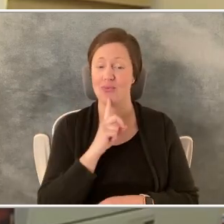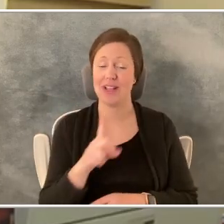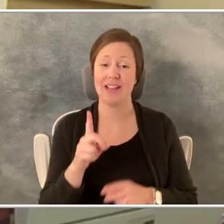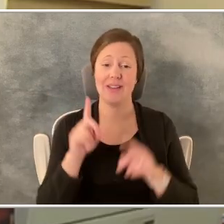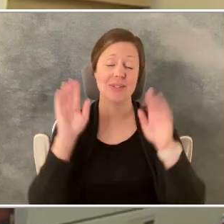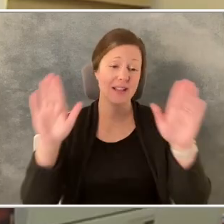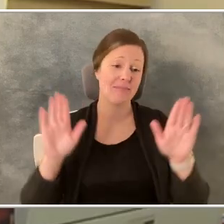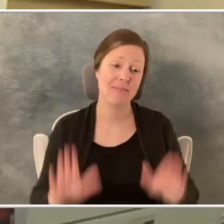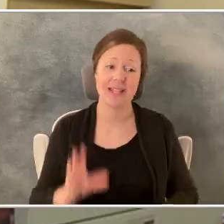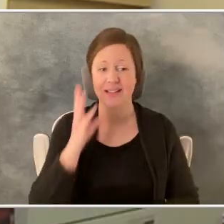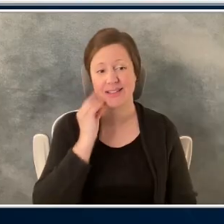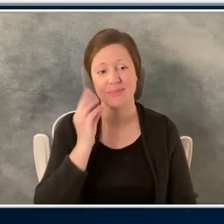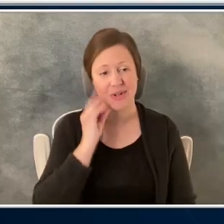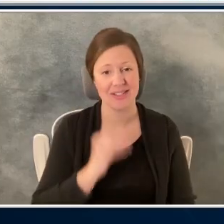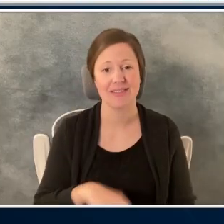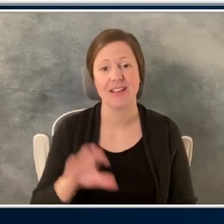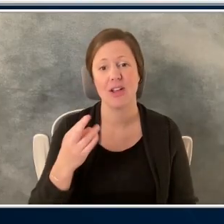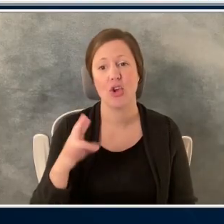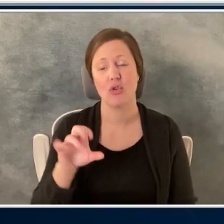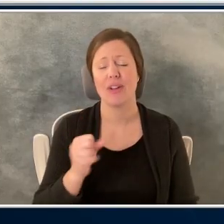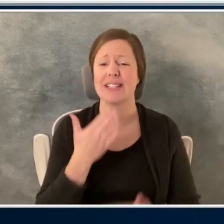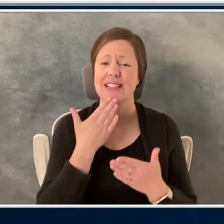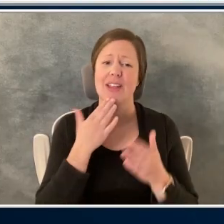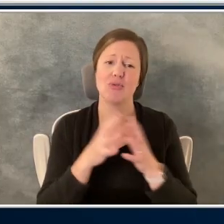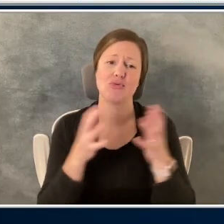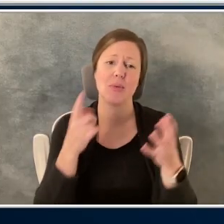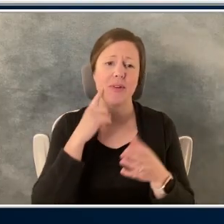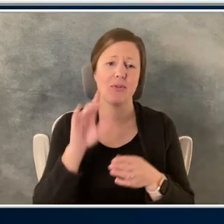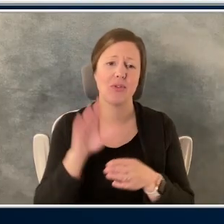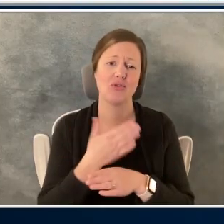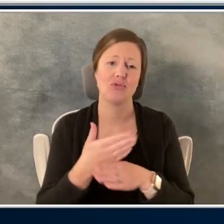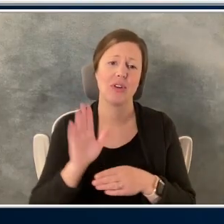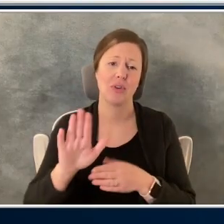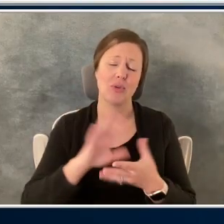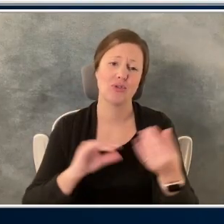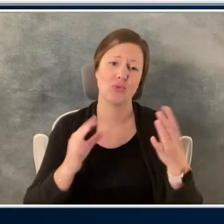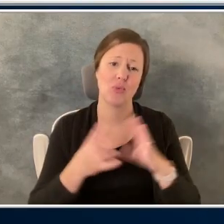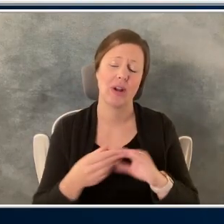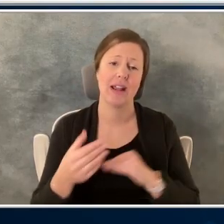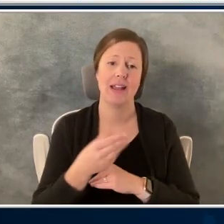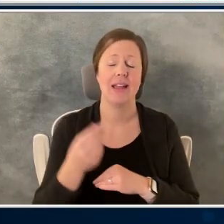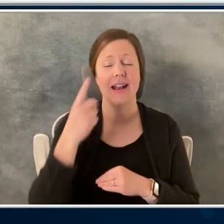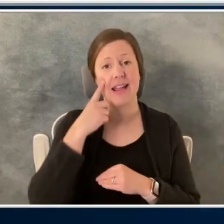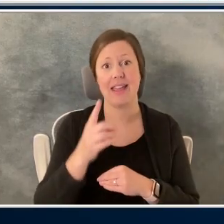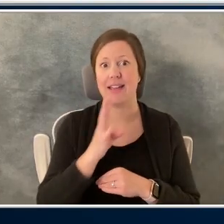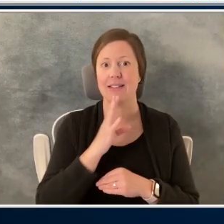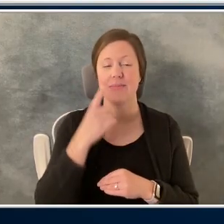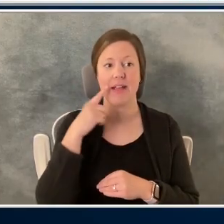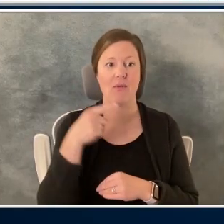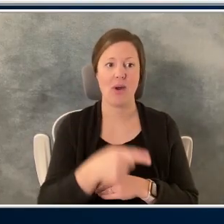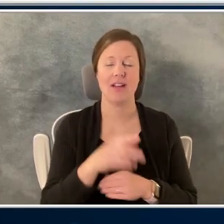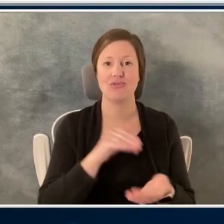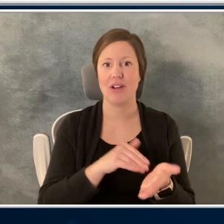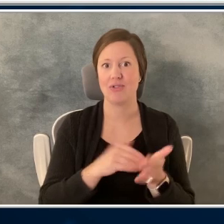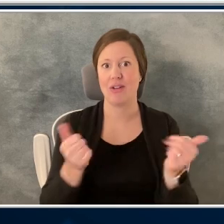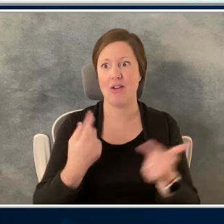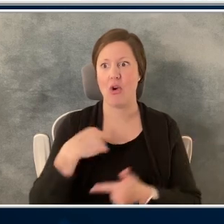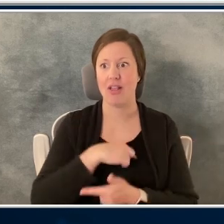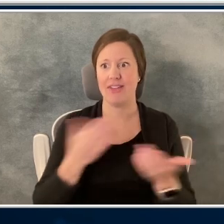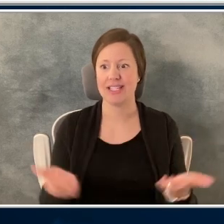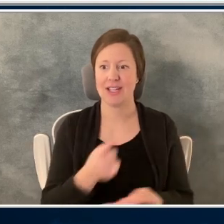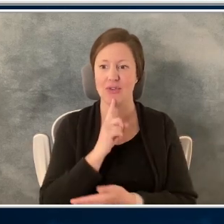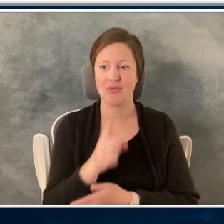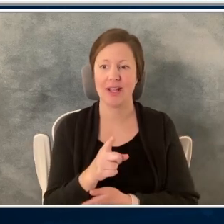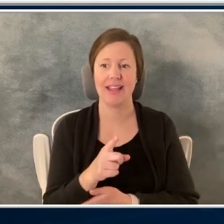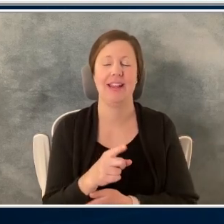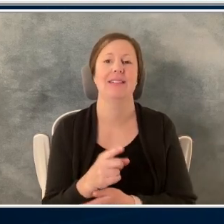experience. Chris, thank you so much for sharing your story. And I think I speak for Dr. Parker and all of us here, just, that we're thinking of